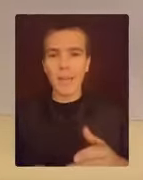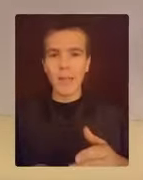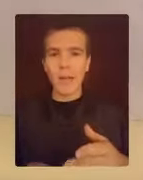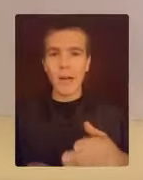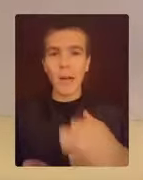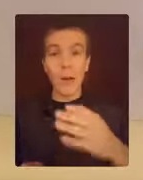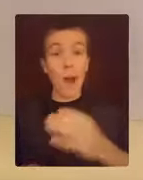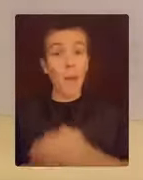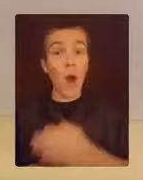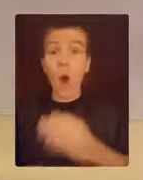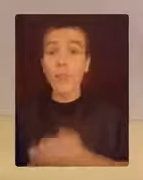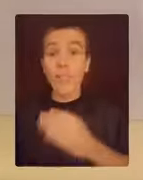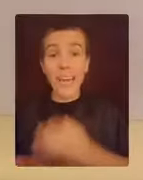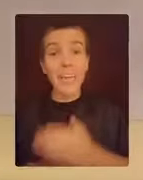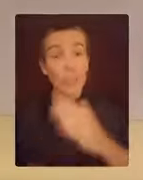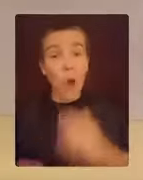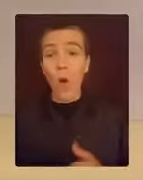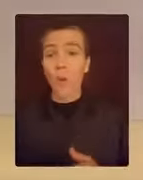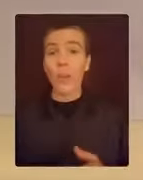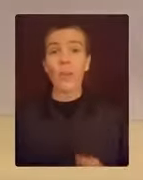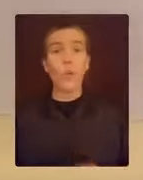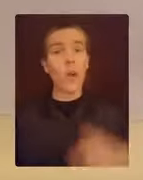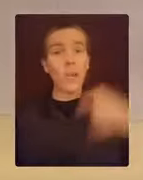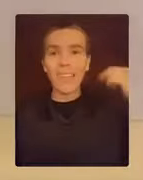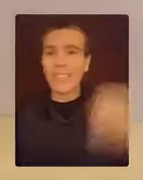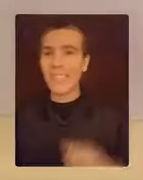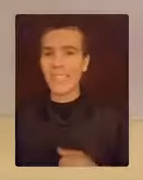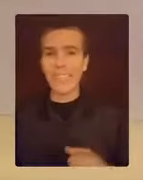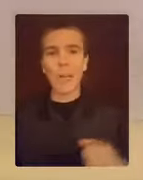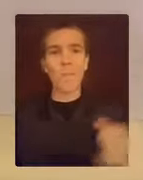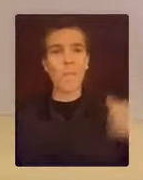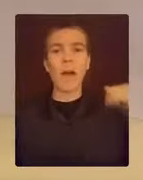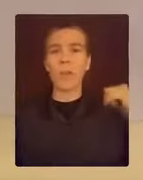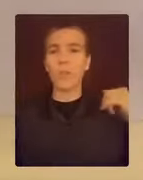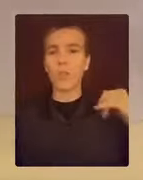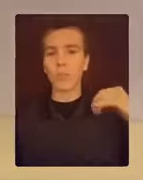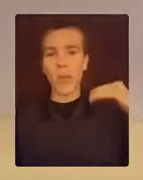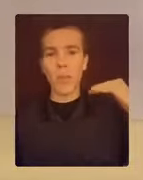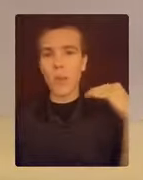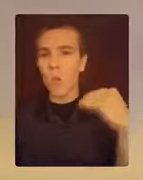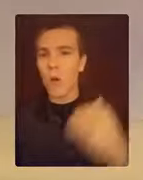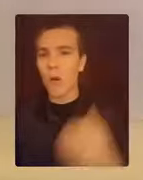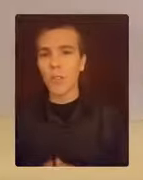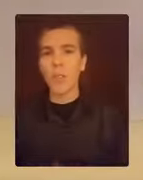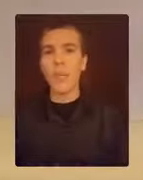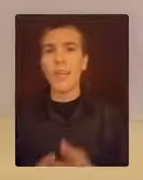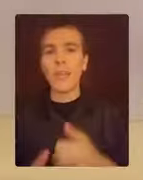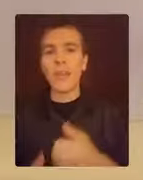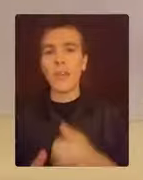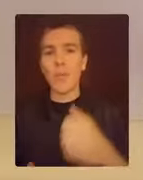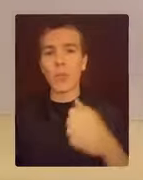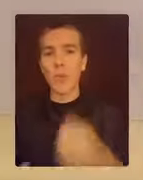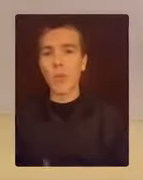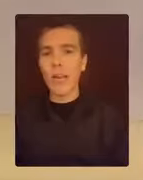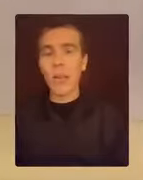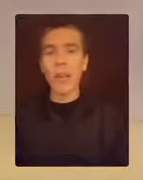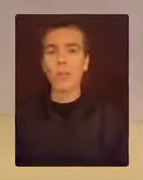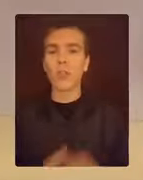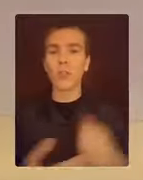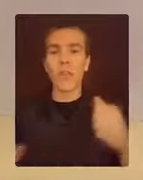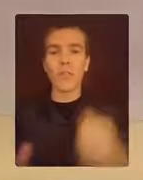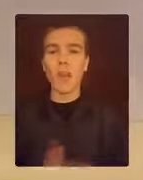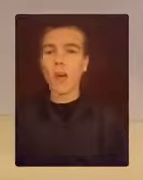day. I mean, all day long, you want to listen to stuff about lucid dreaming. You want to read